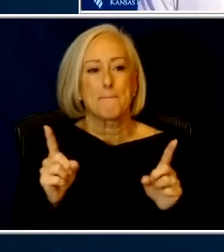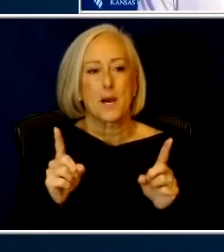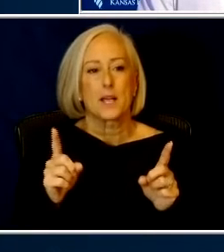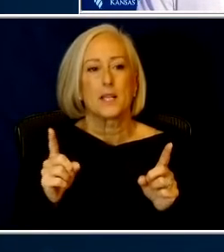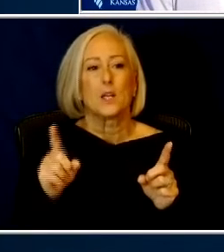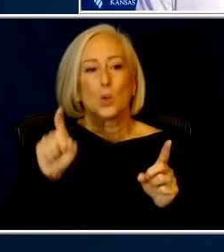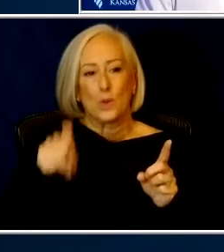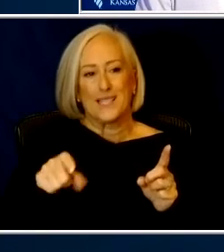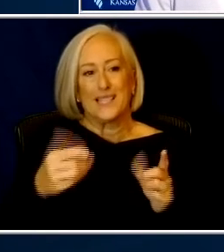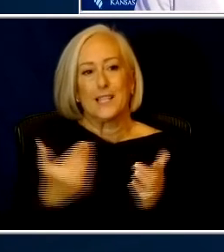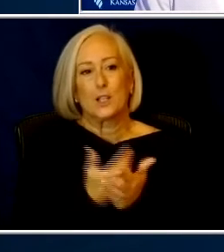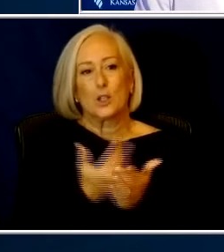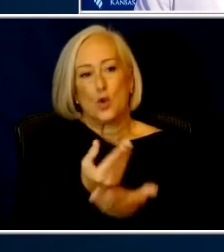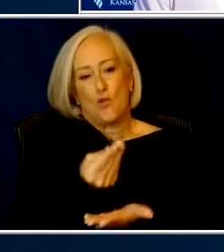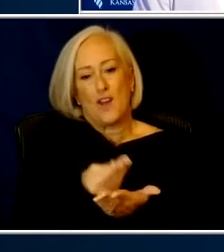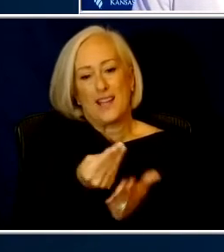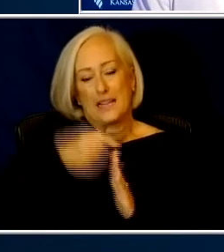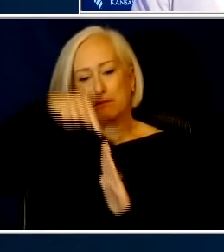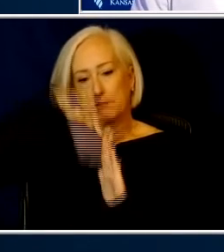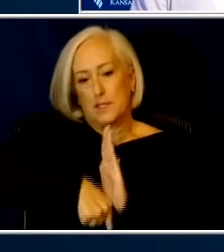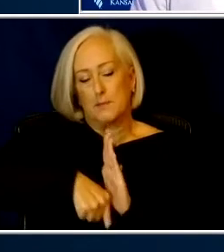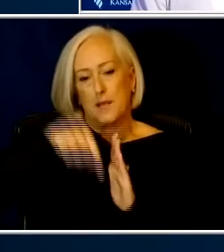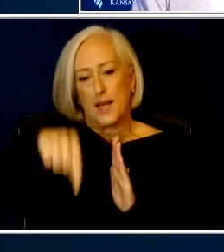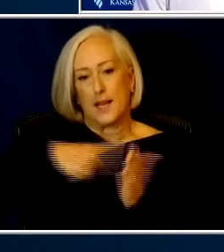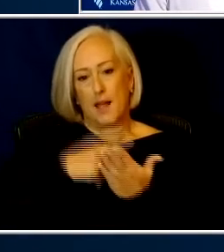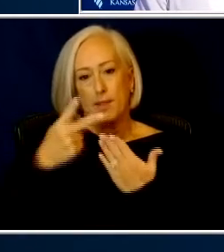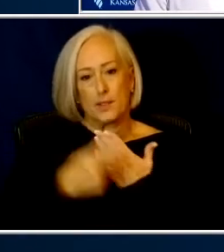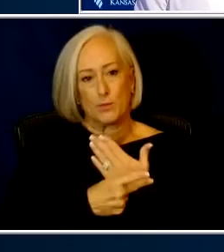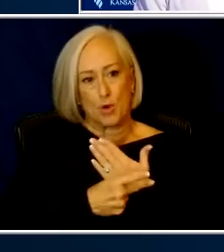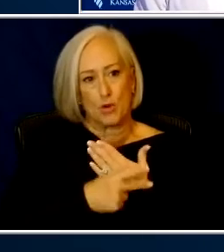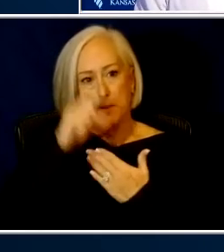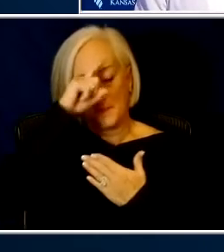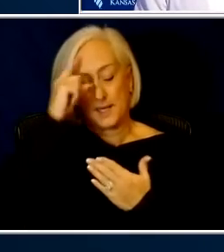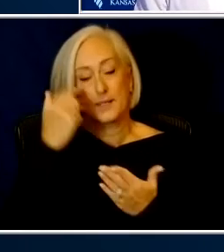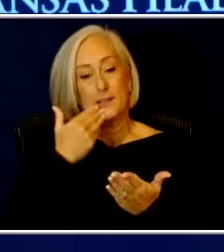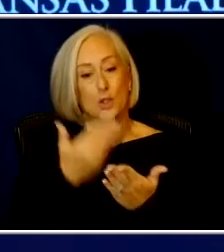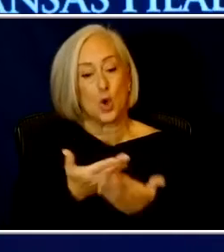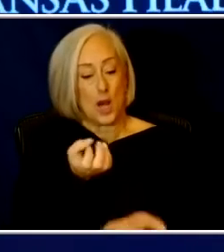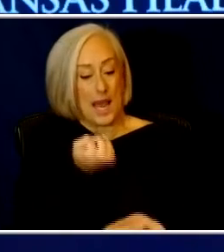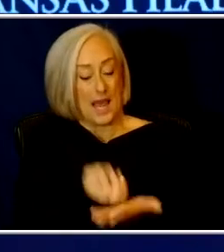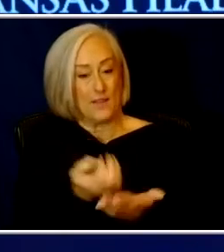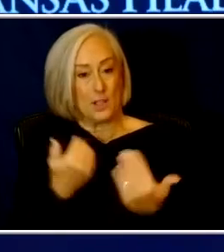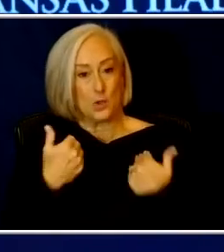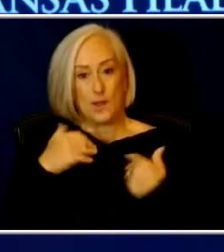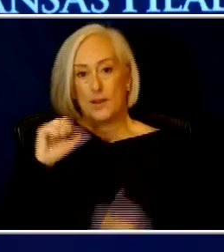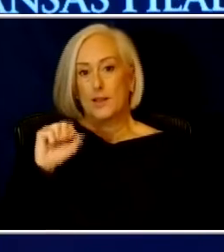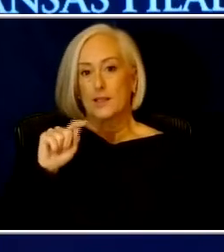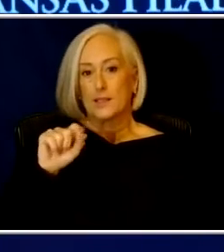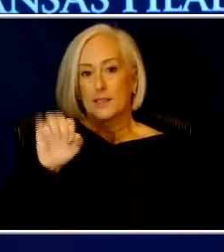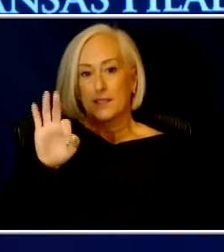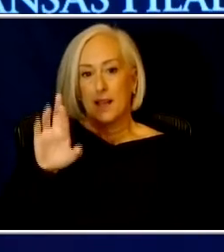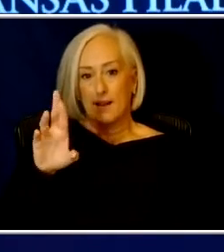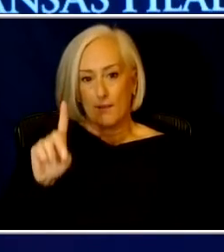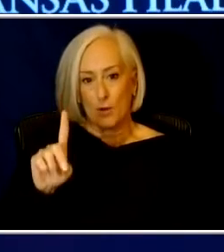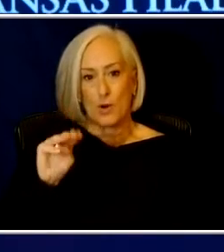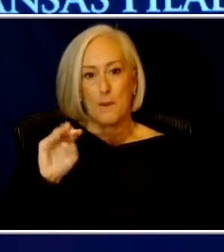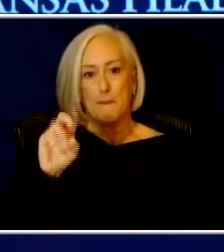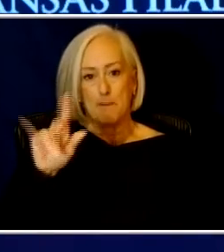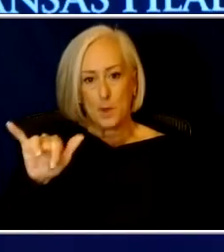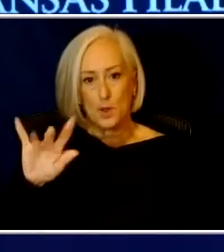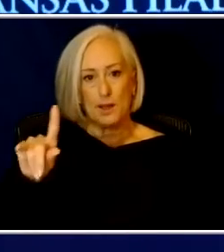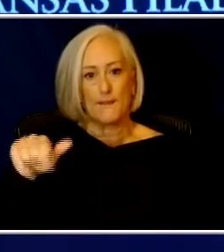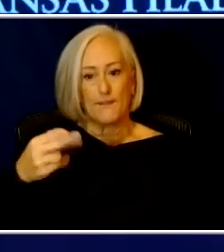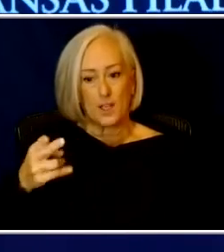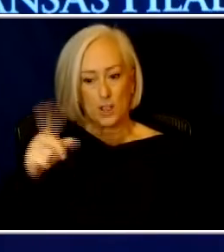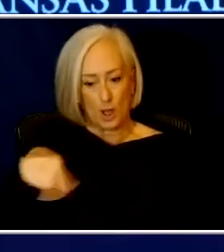this program coming up, because there's pretty good evidence out there. If you look at Standard & Poor's, Moody's, Fitch, the people who rate healthcare,